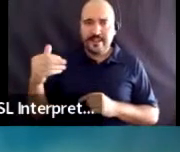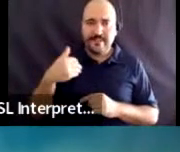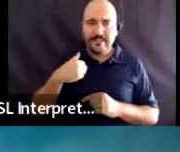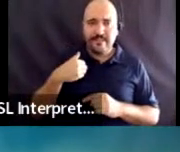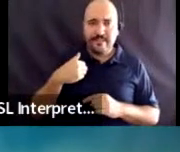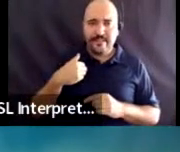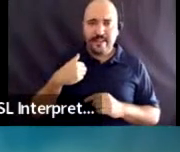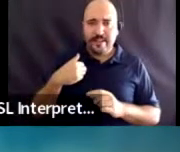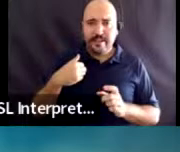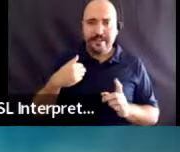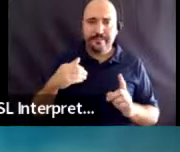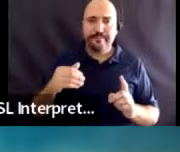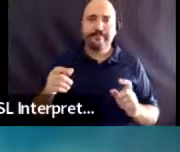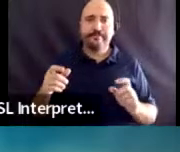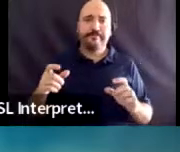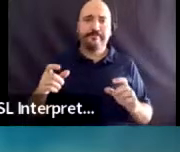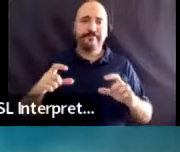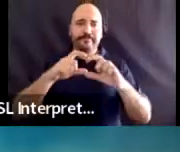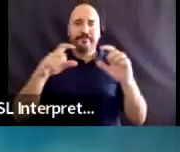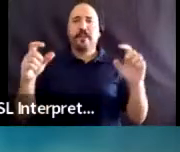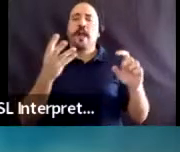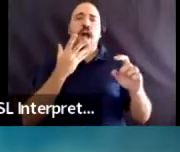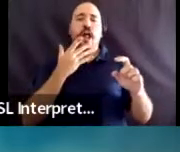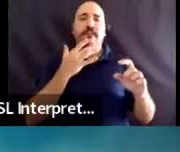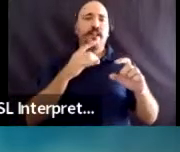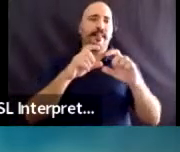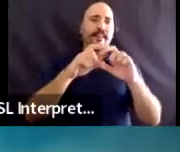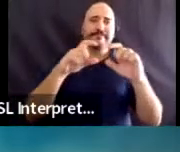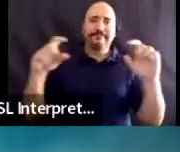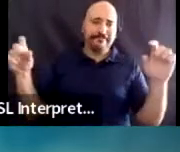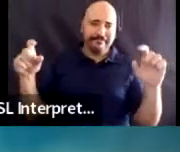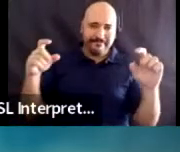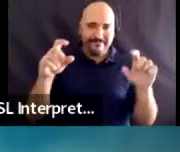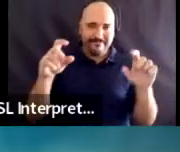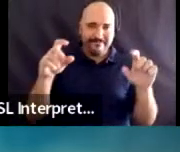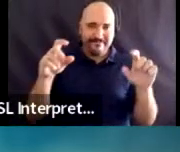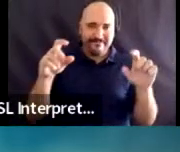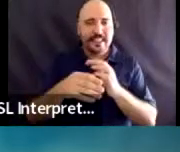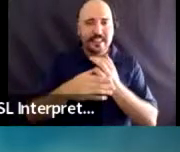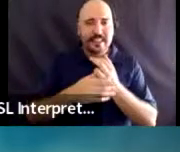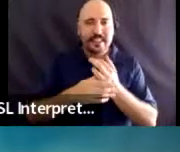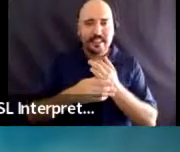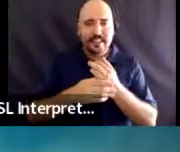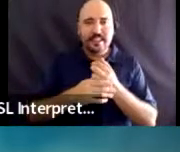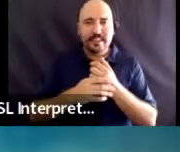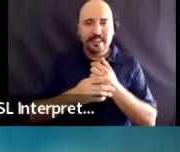is a colorful rainbow accessibility